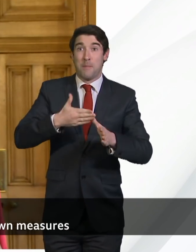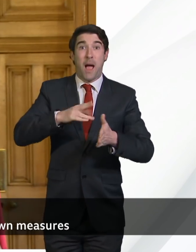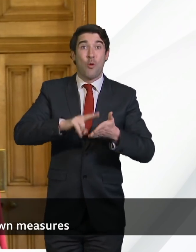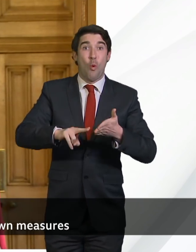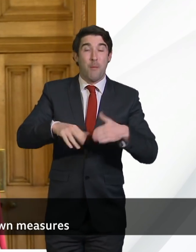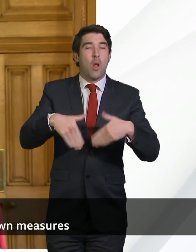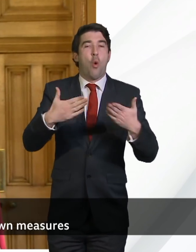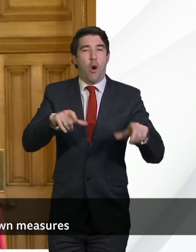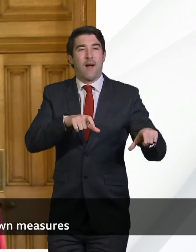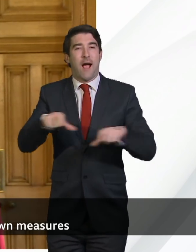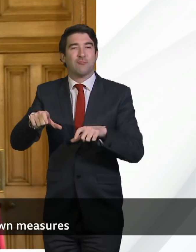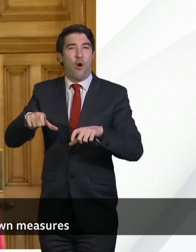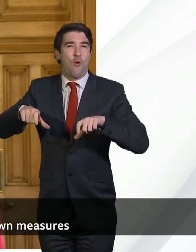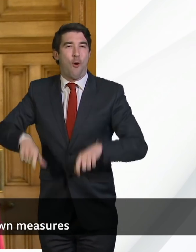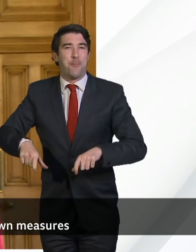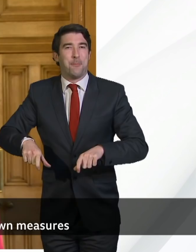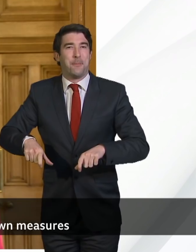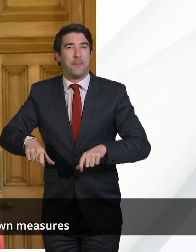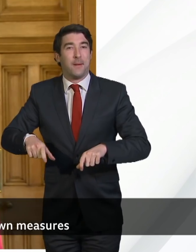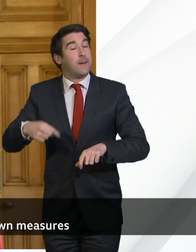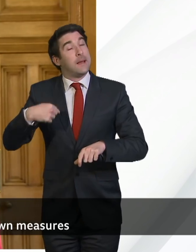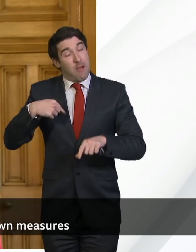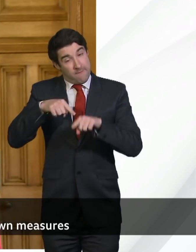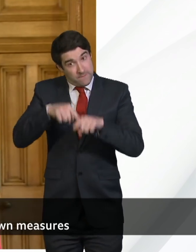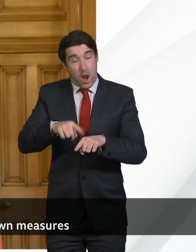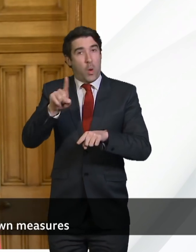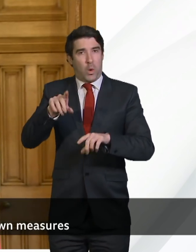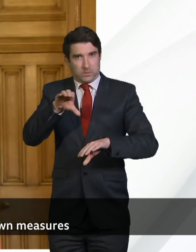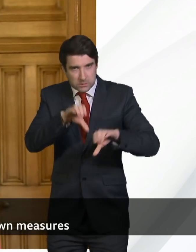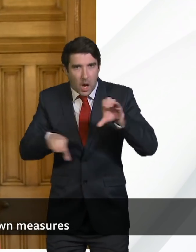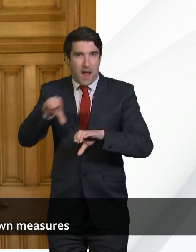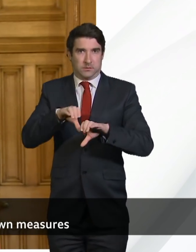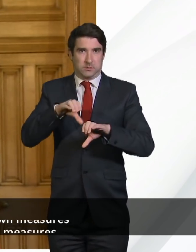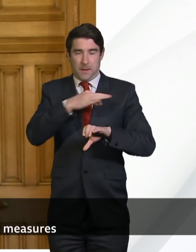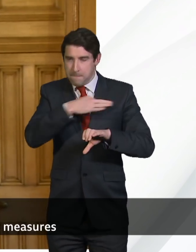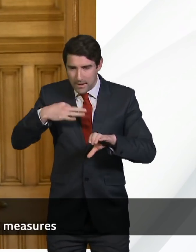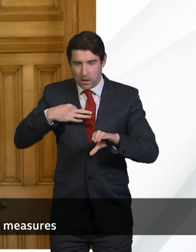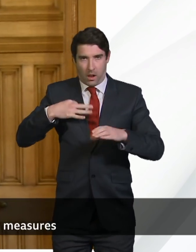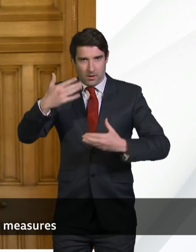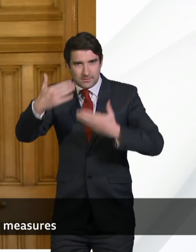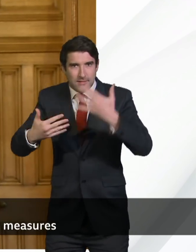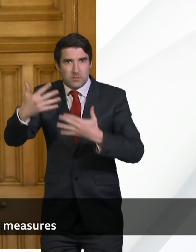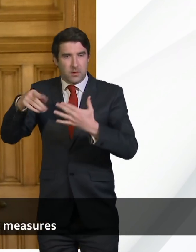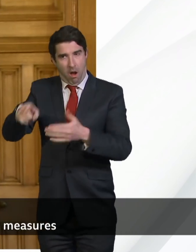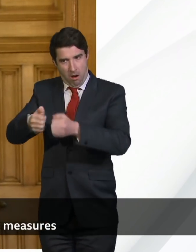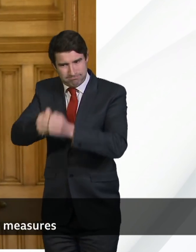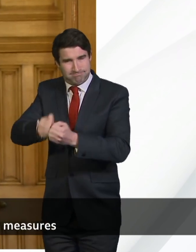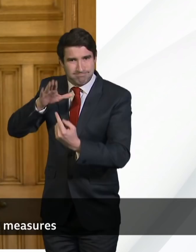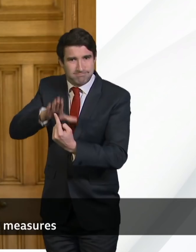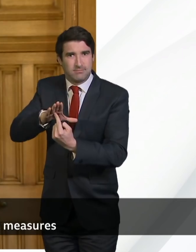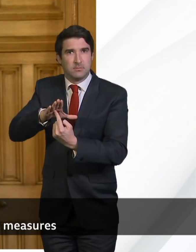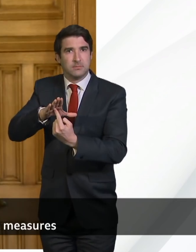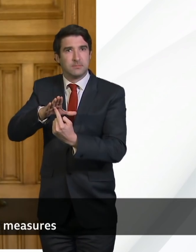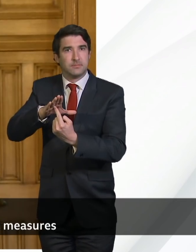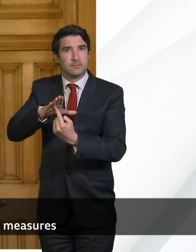don't expect to be able to say more on this until the end of next week. And let me just be, again, very clear about this. The measures will have to stay